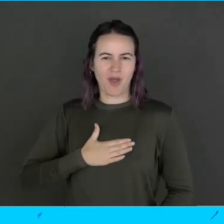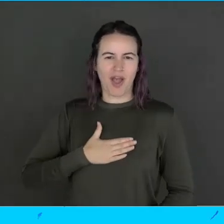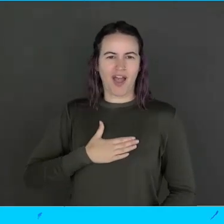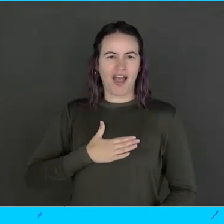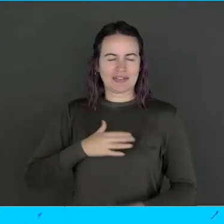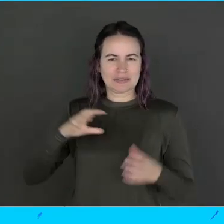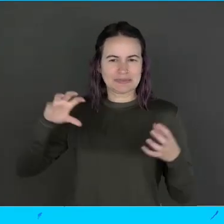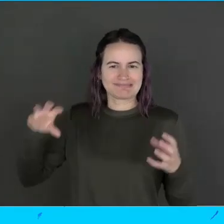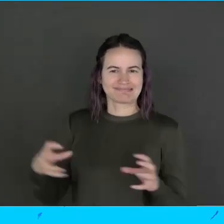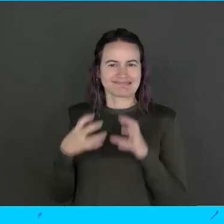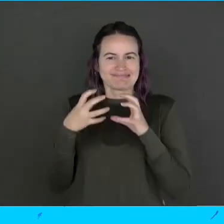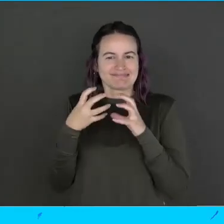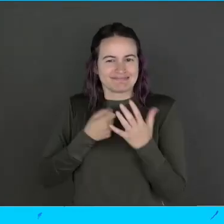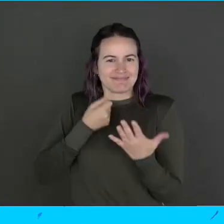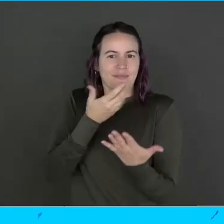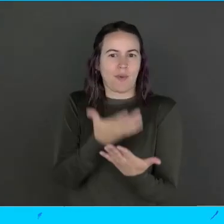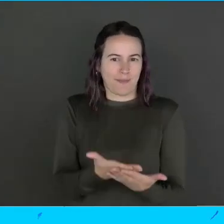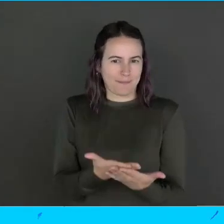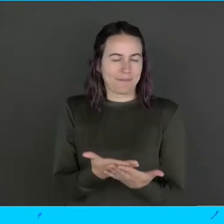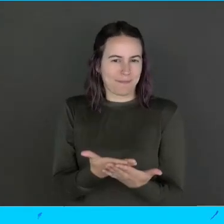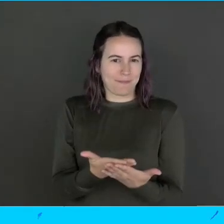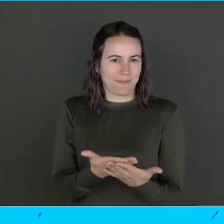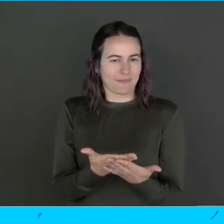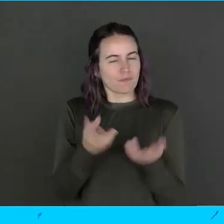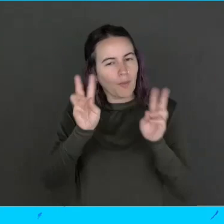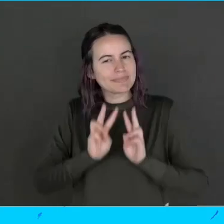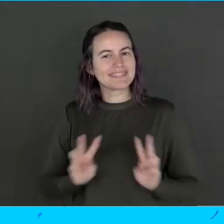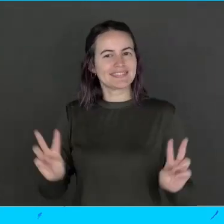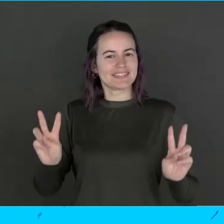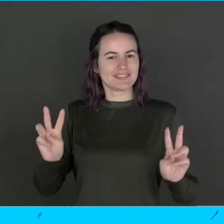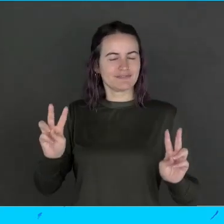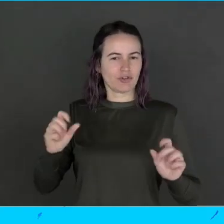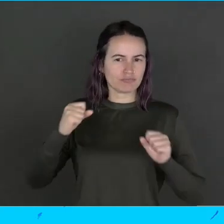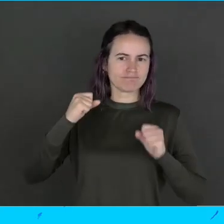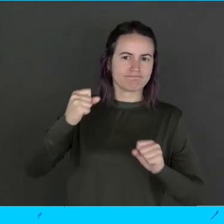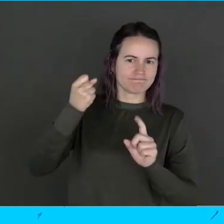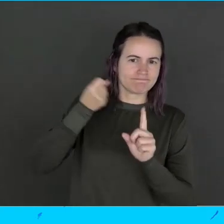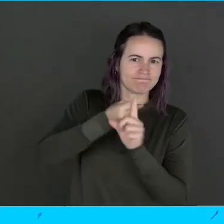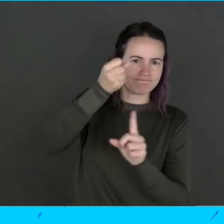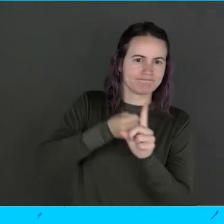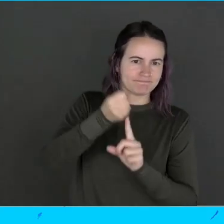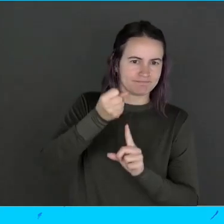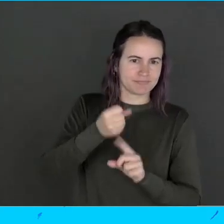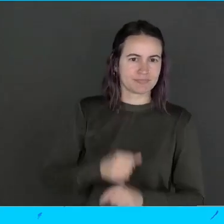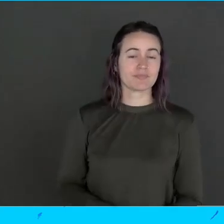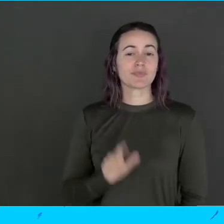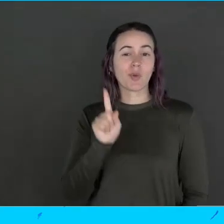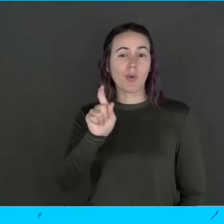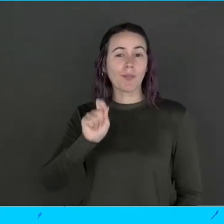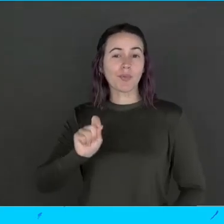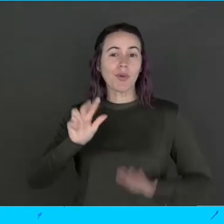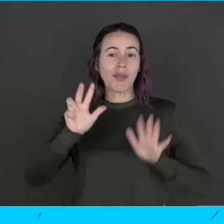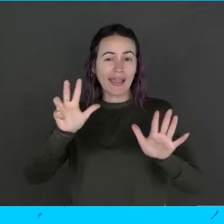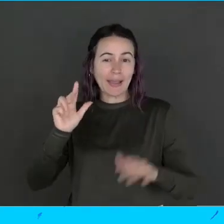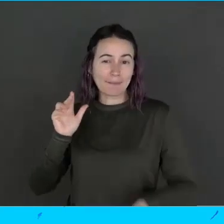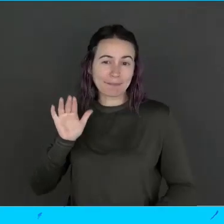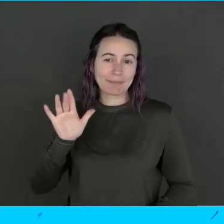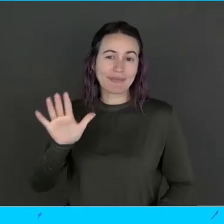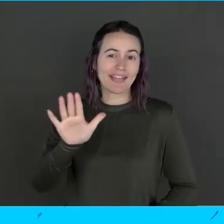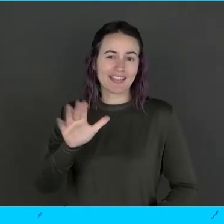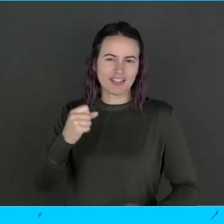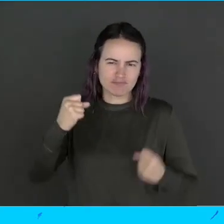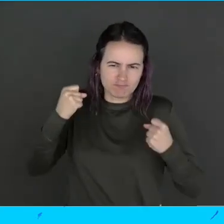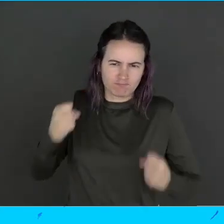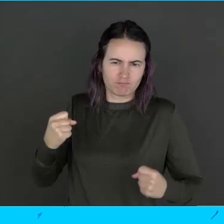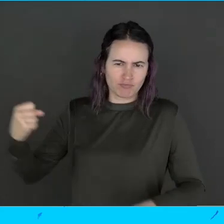protest through this poem. And it's called 1.8 billion strong, simply because their voices are powerful, and I really